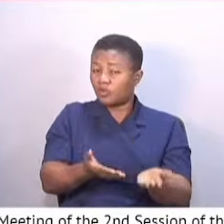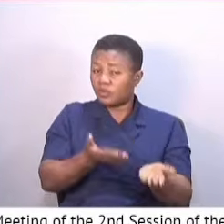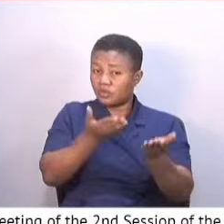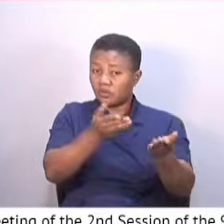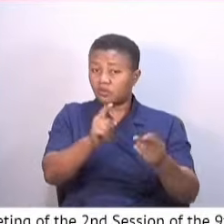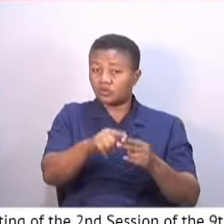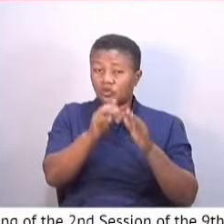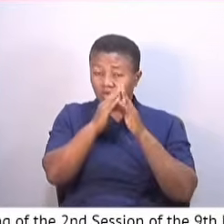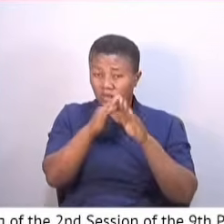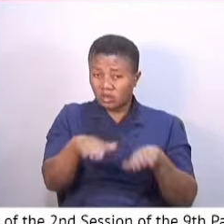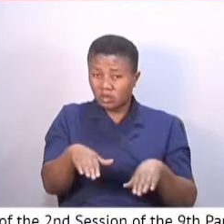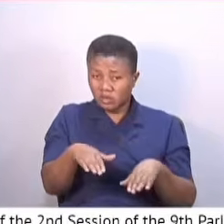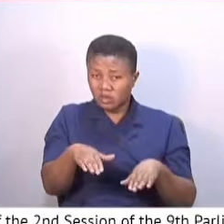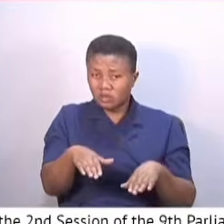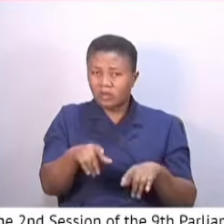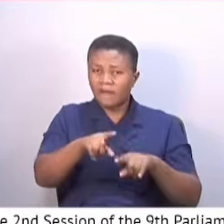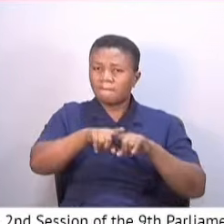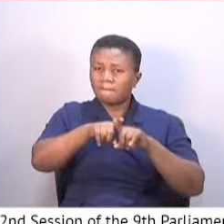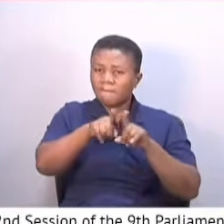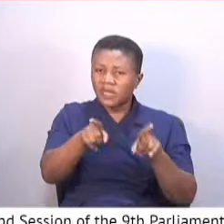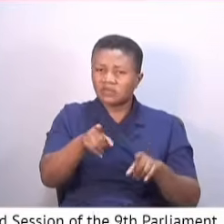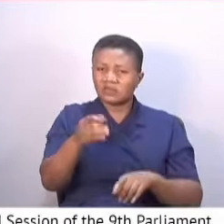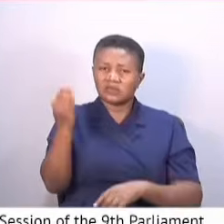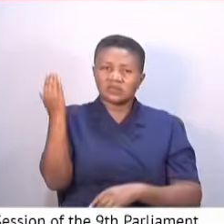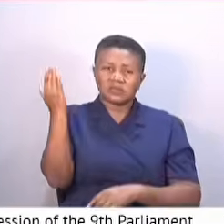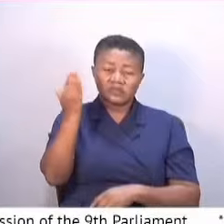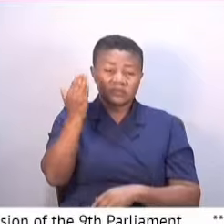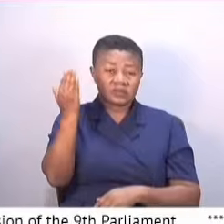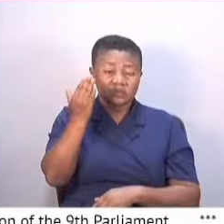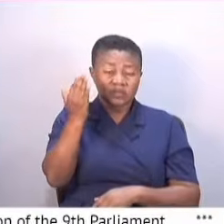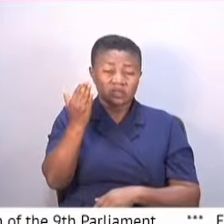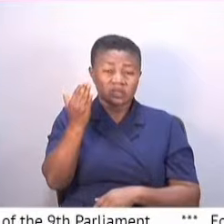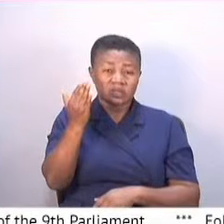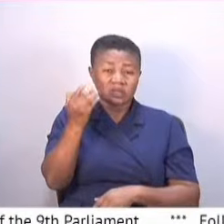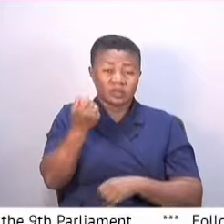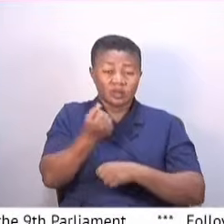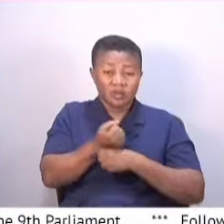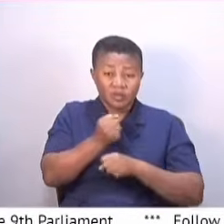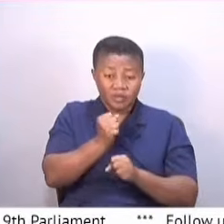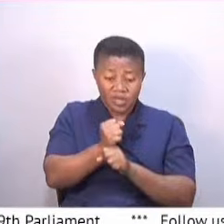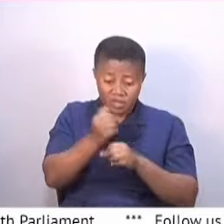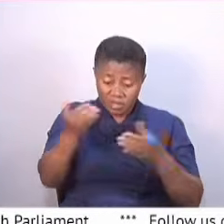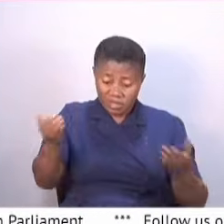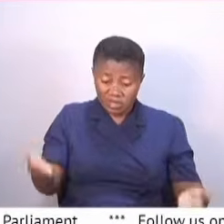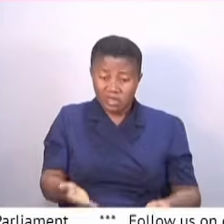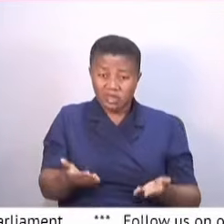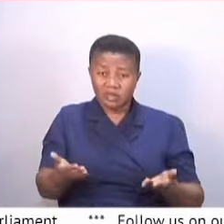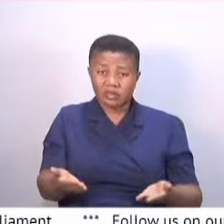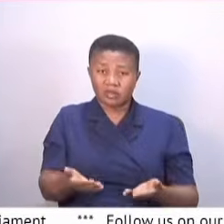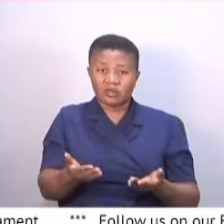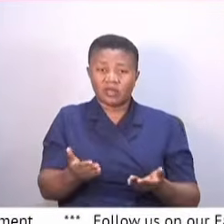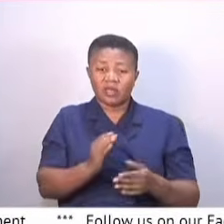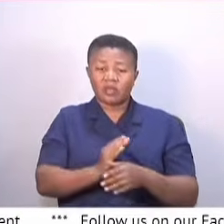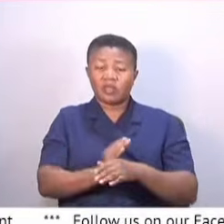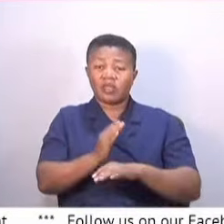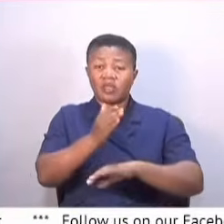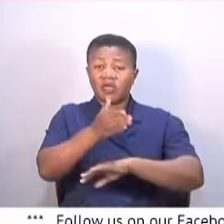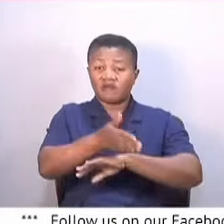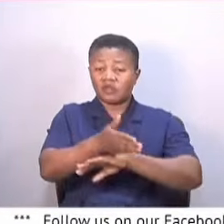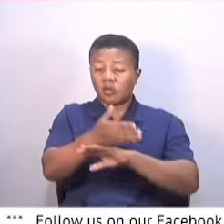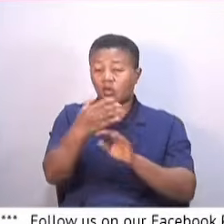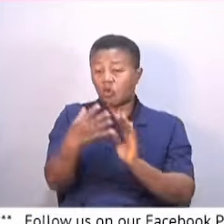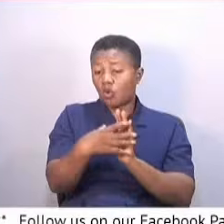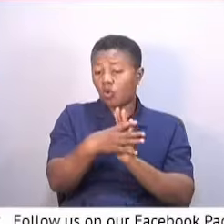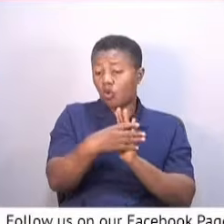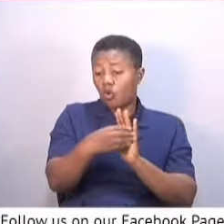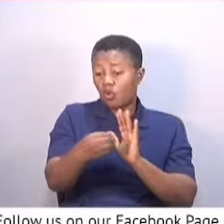House, but it was a statement that was made in the House, and thereafter a copy